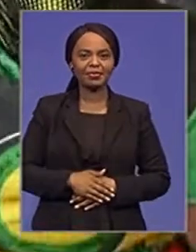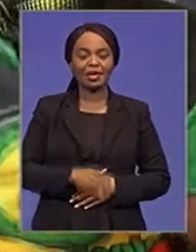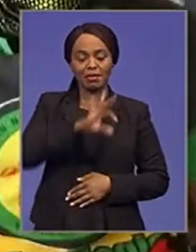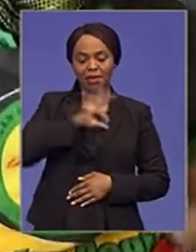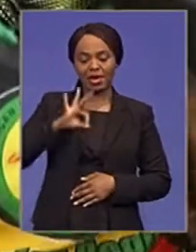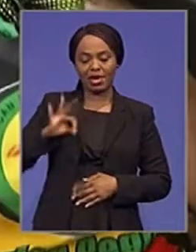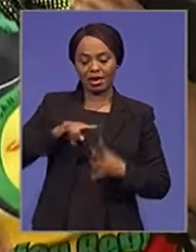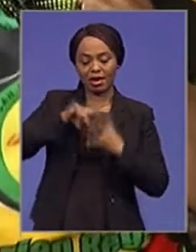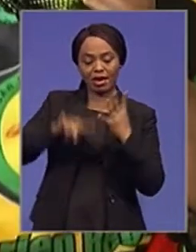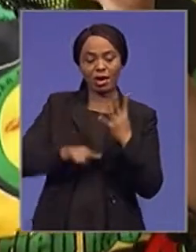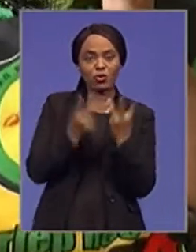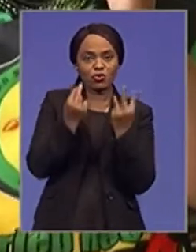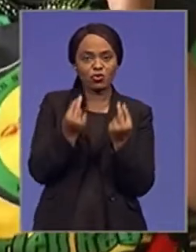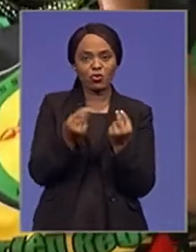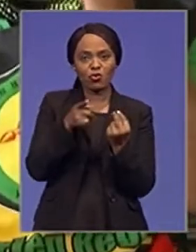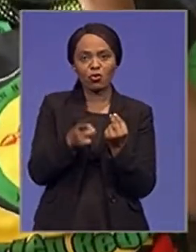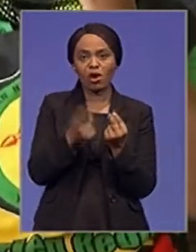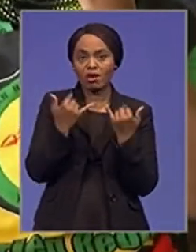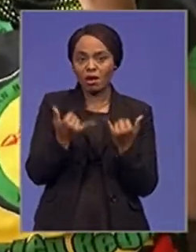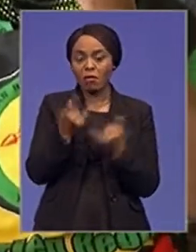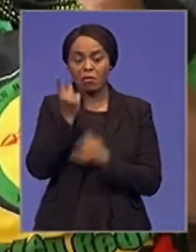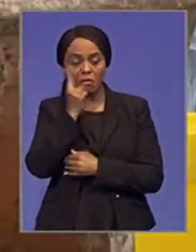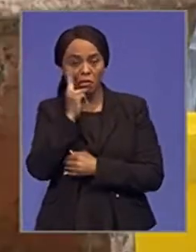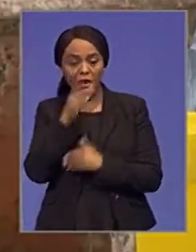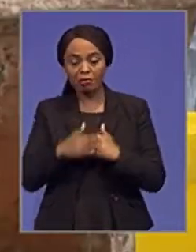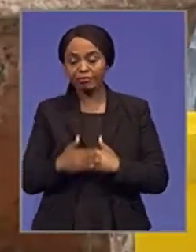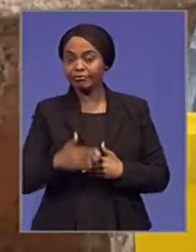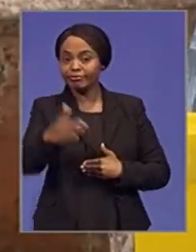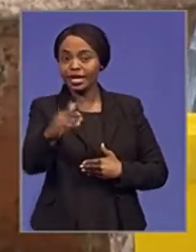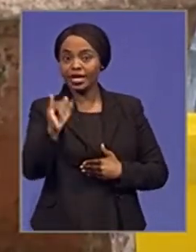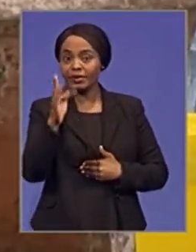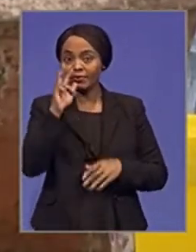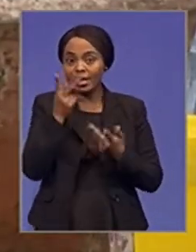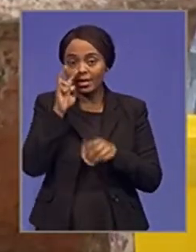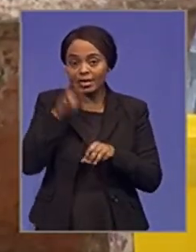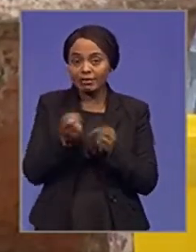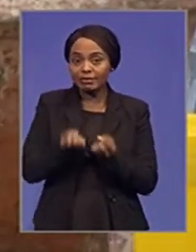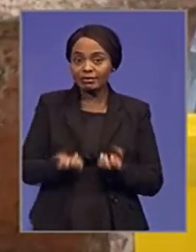baswa a ya go šomela badudi tshekegelong ya dinyakwa le ditirelo tša motheo.